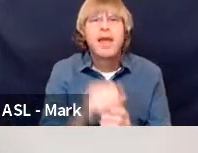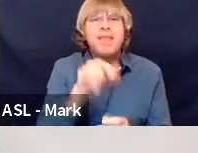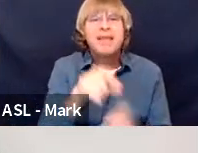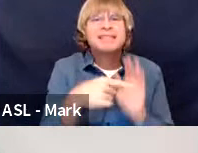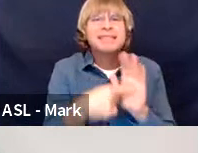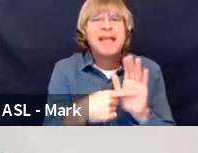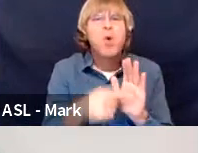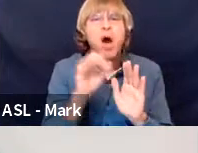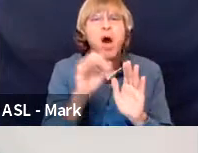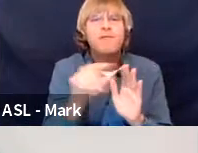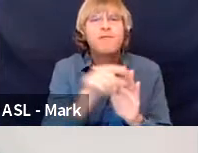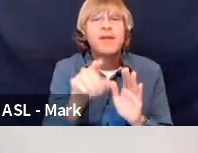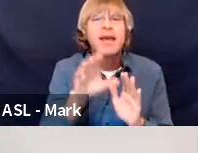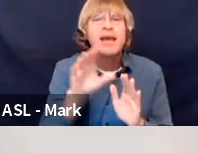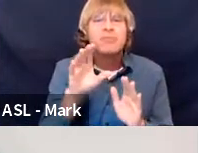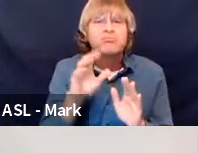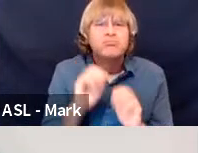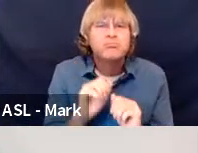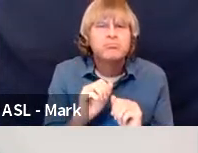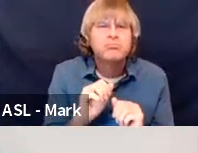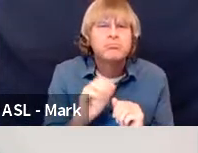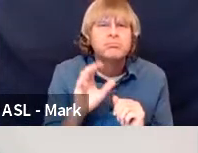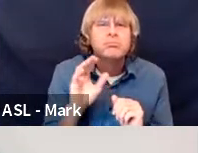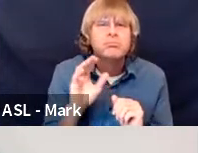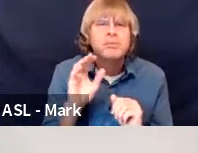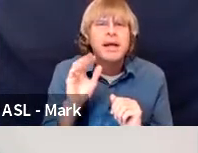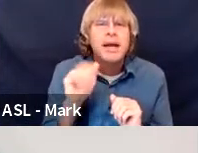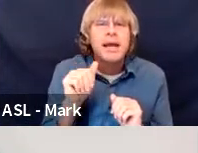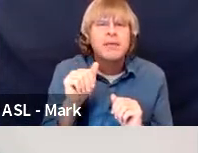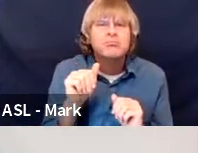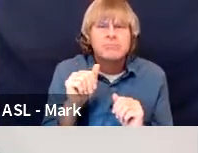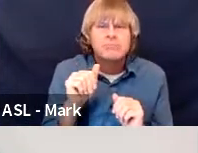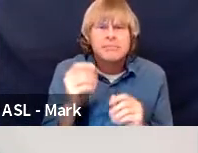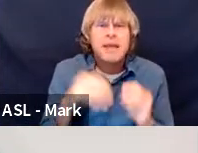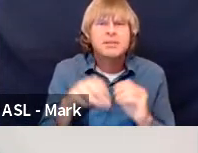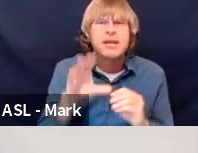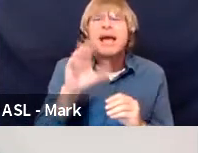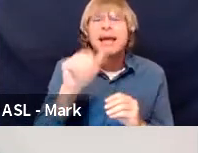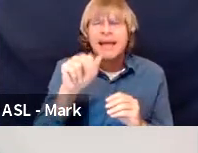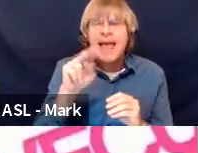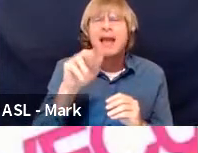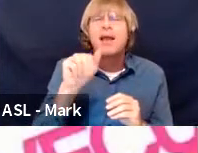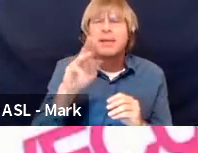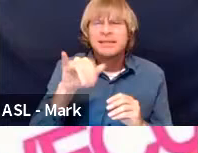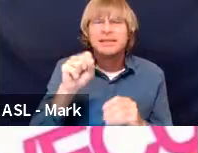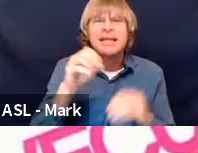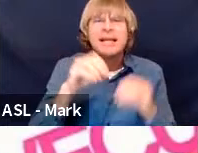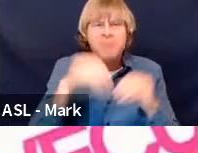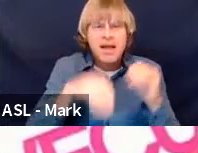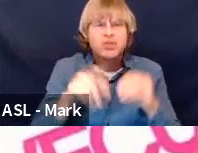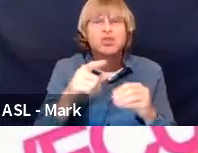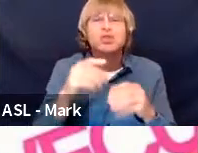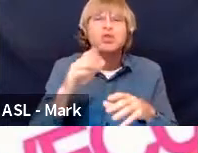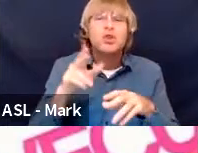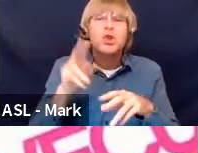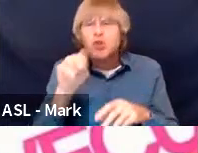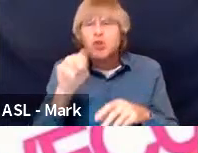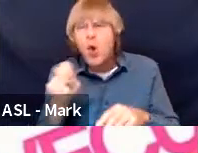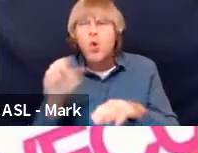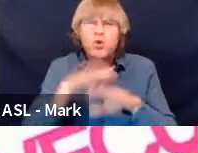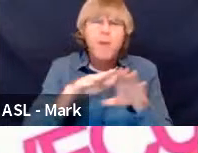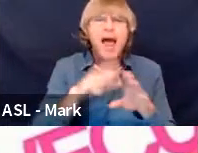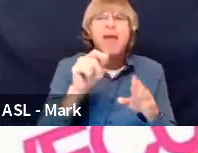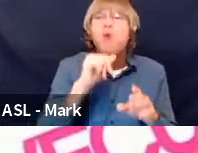example of some cannabis packaging. So again, tone on tone, metallic, texture, color. Don't forget